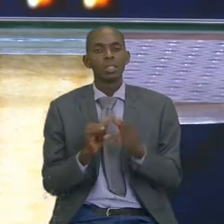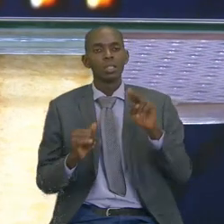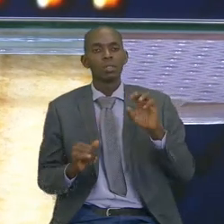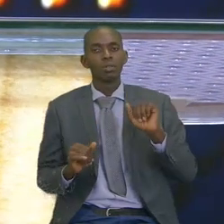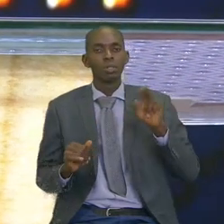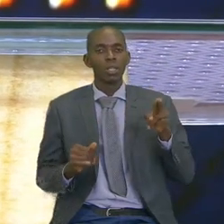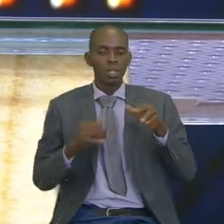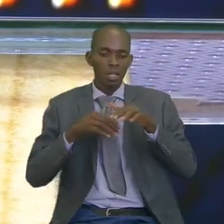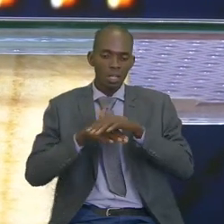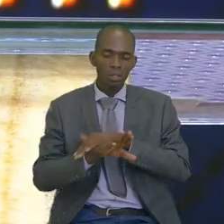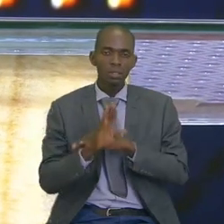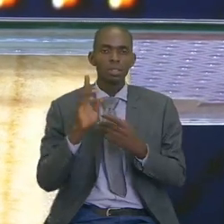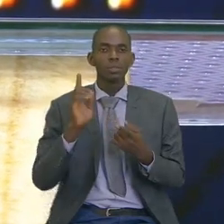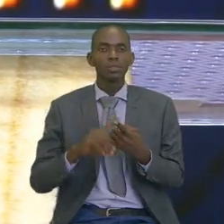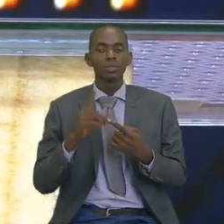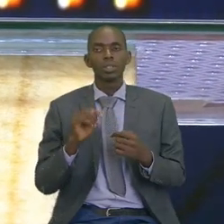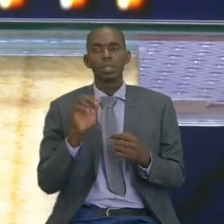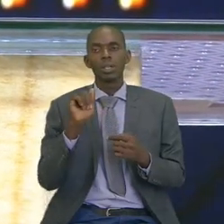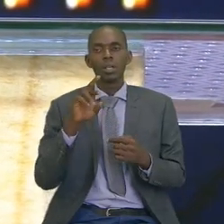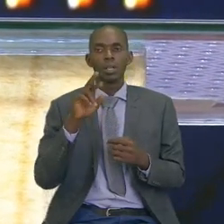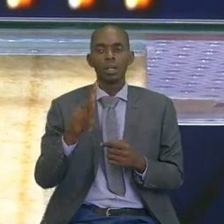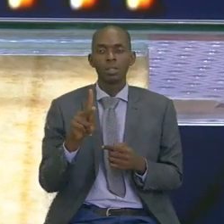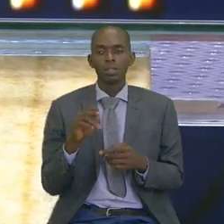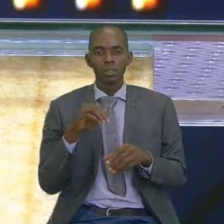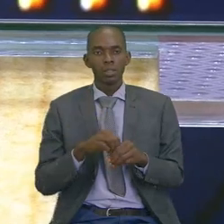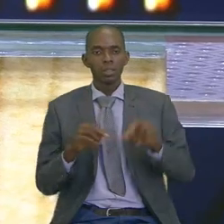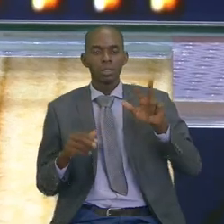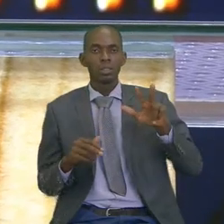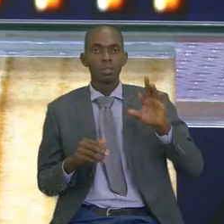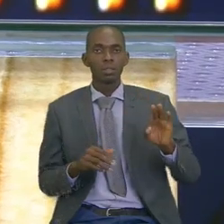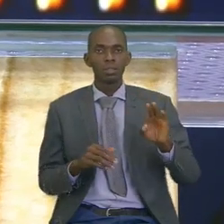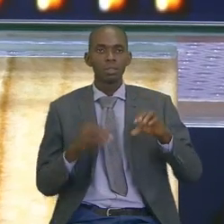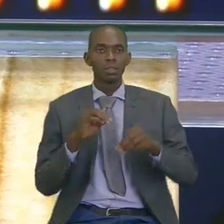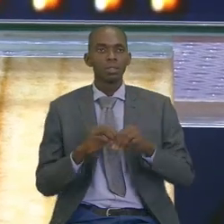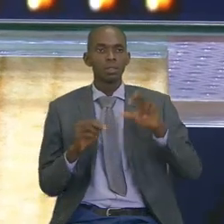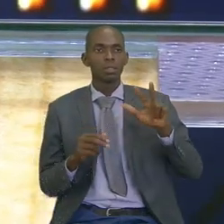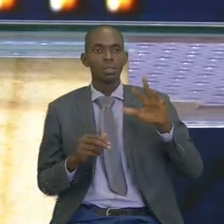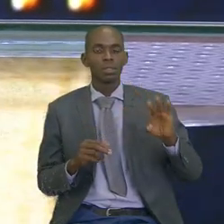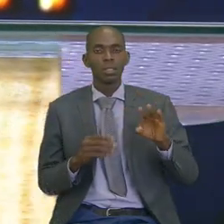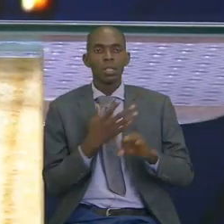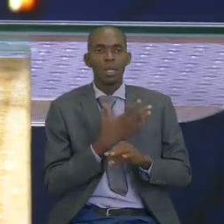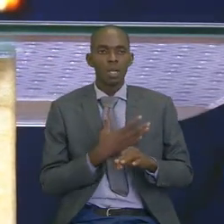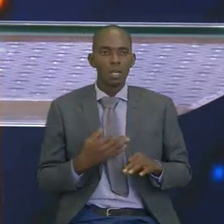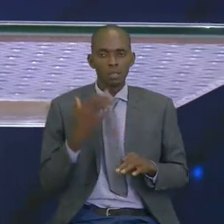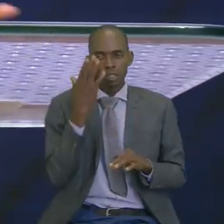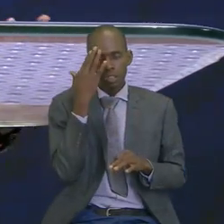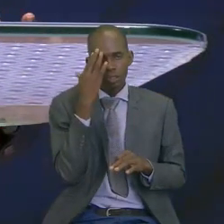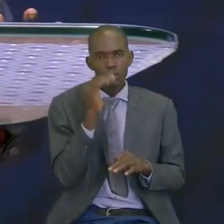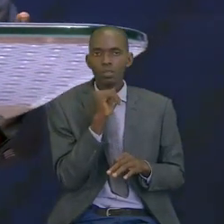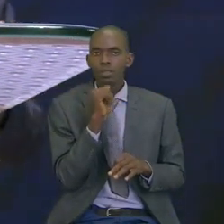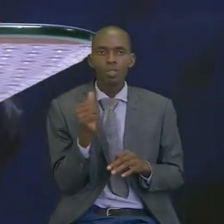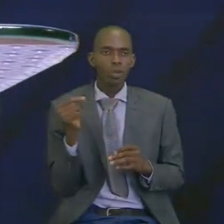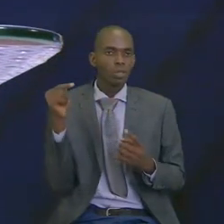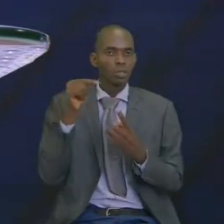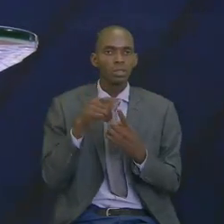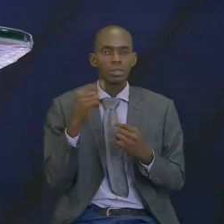Noah entered into the ark. Verse 39. In verse 39 it says, and he knew